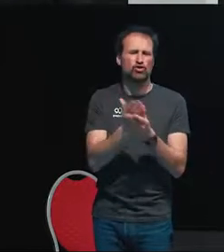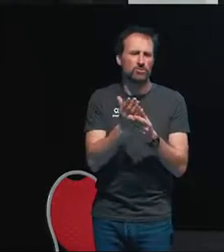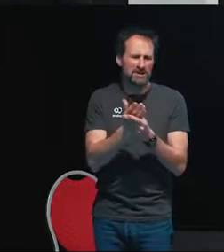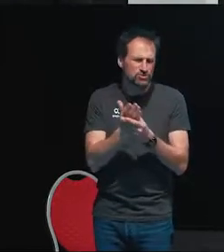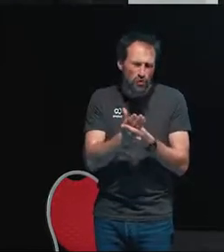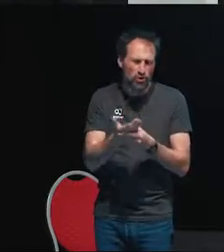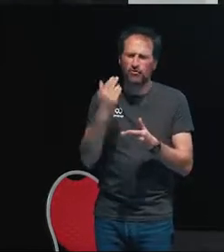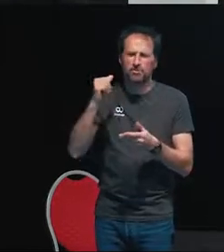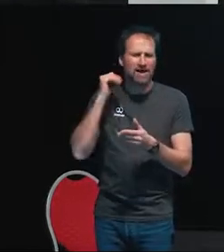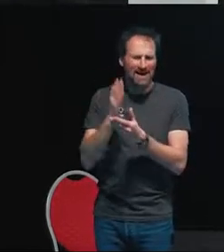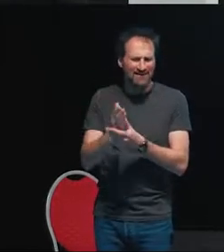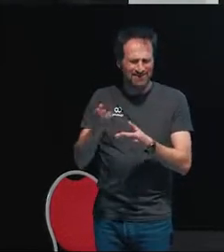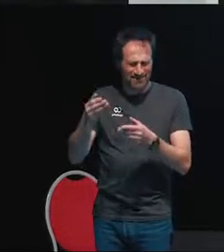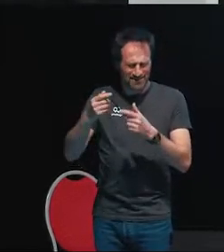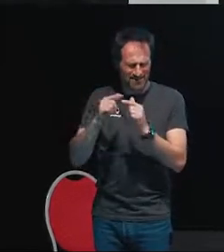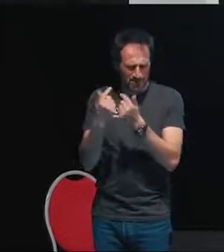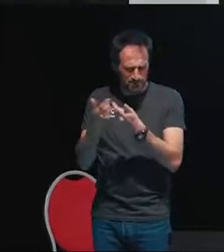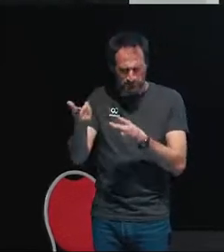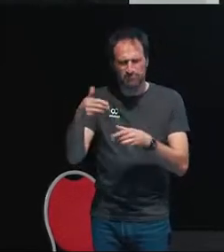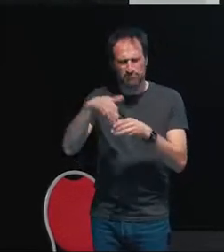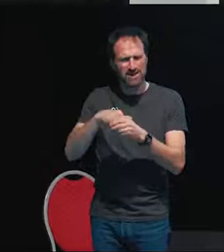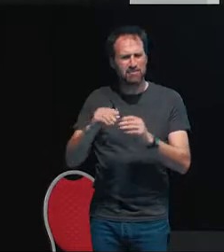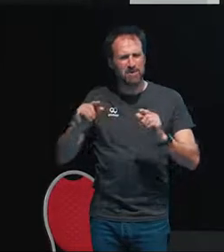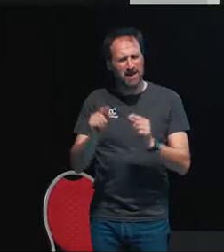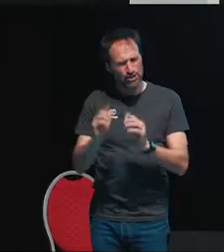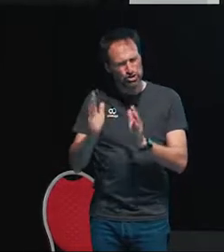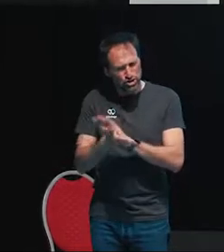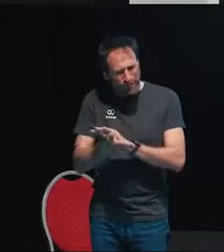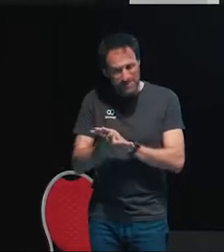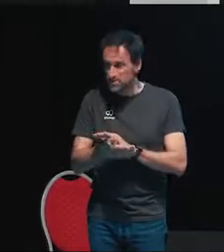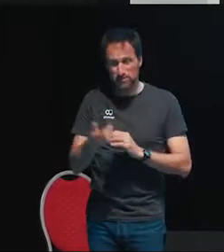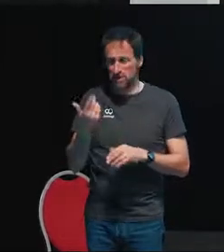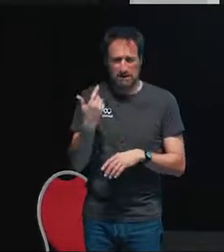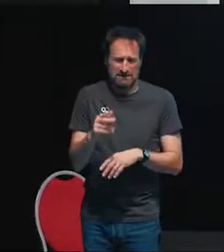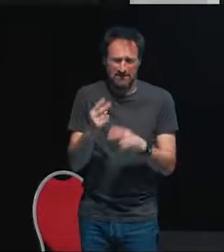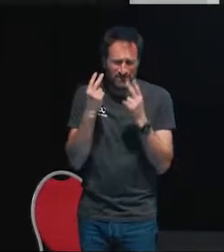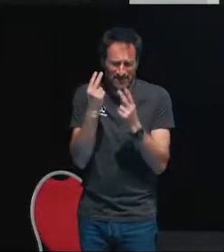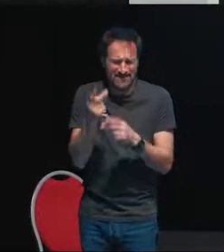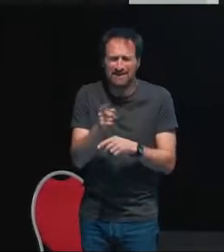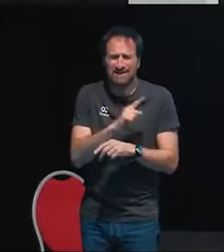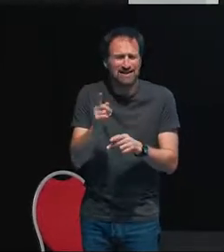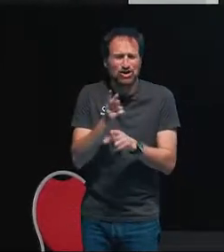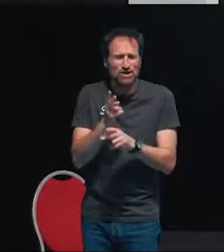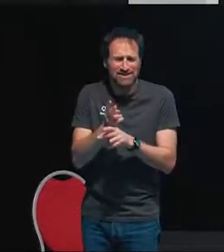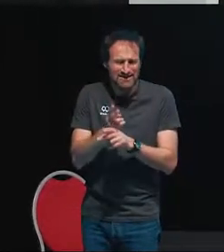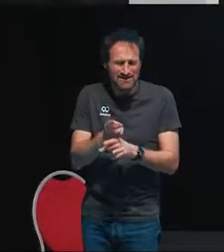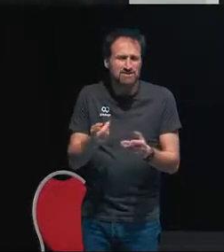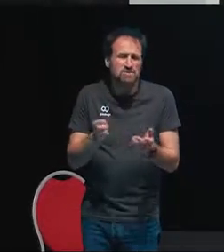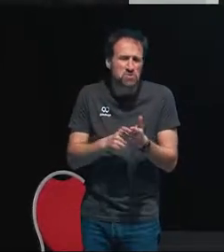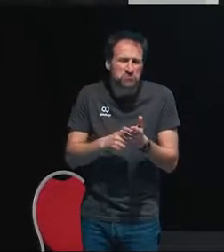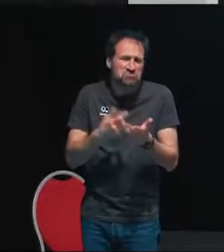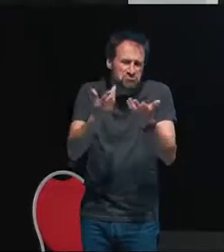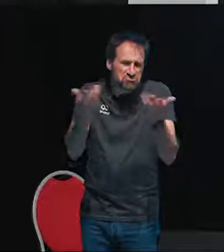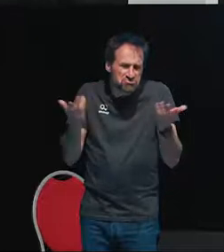back-end team it's in a micro service and it doesn't really matter that it's inconsistent maybe to you as a developer you care a lot